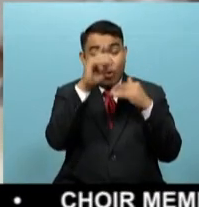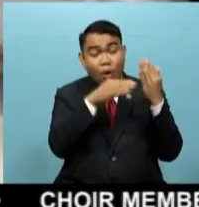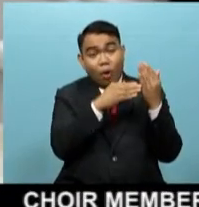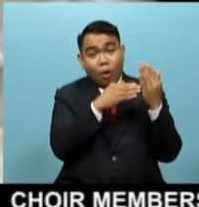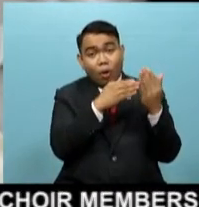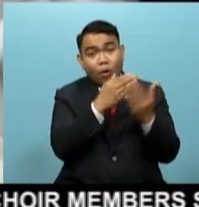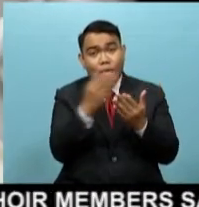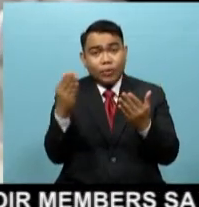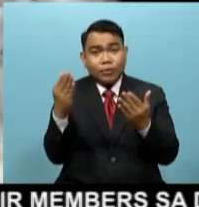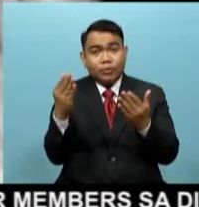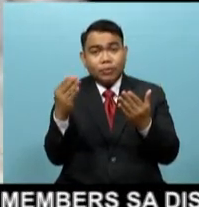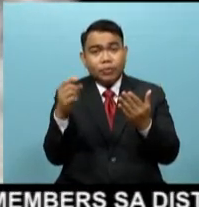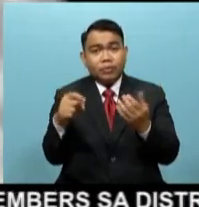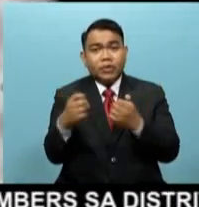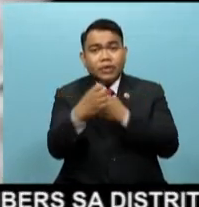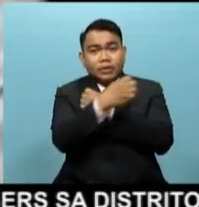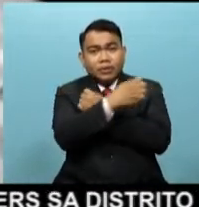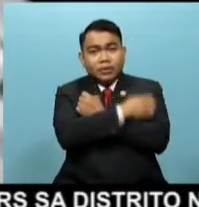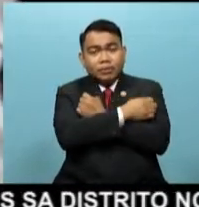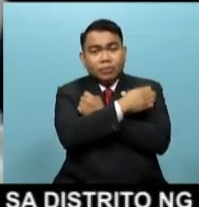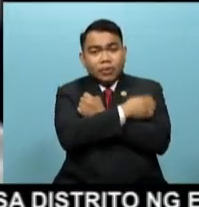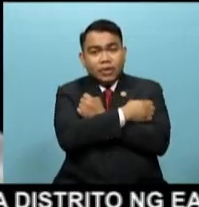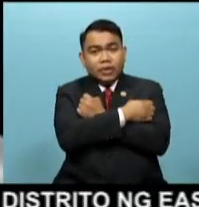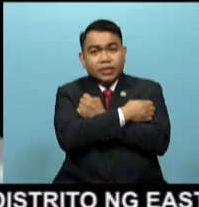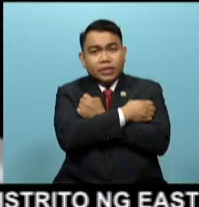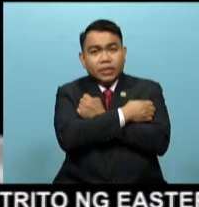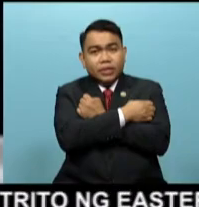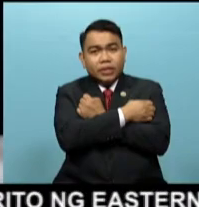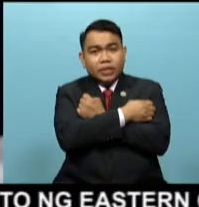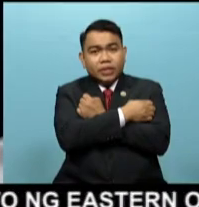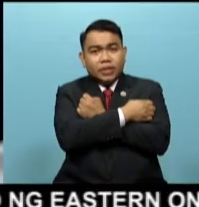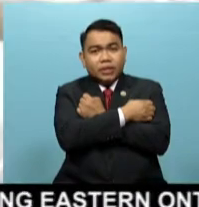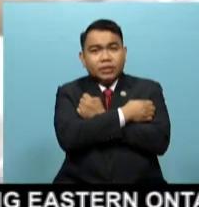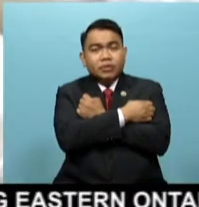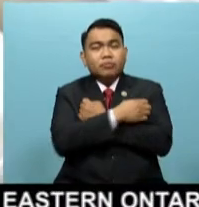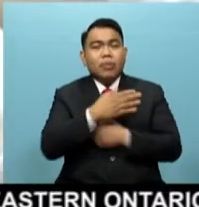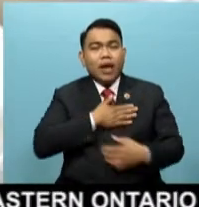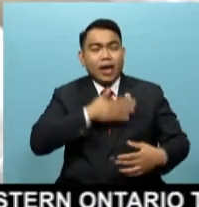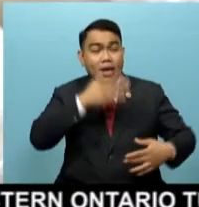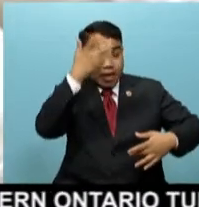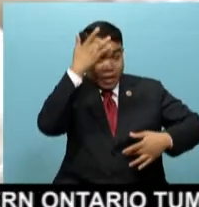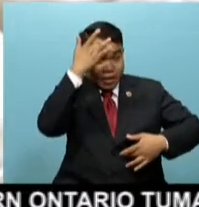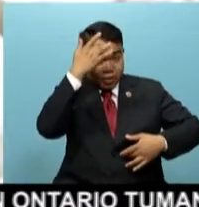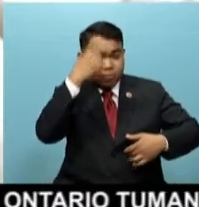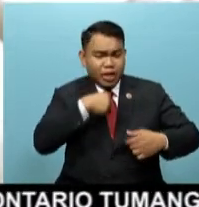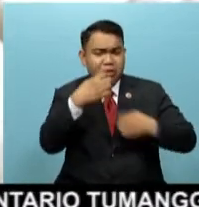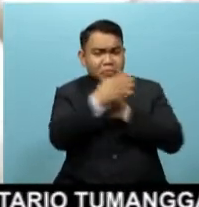embrace the vulnerability. I embrace my illness,